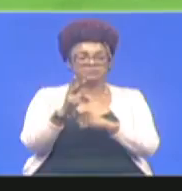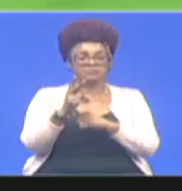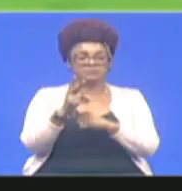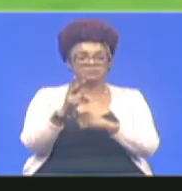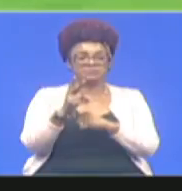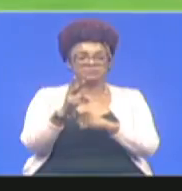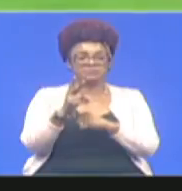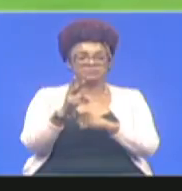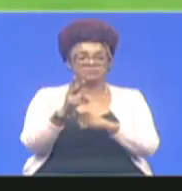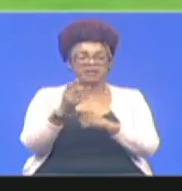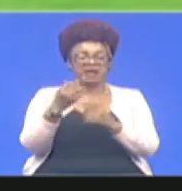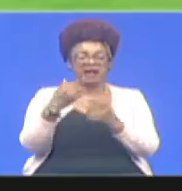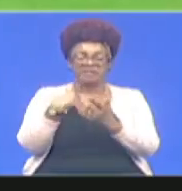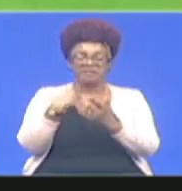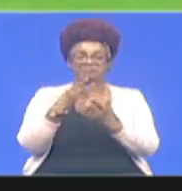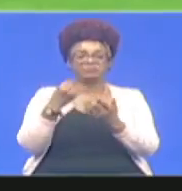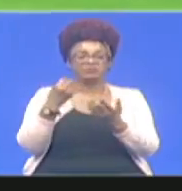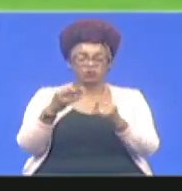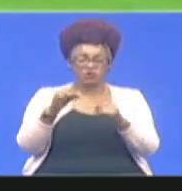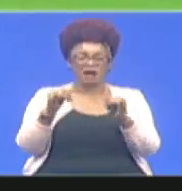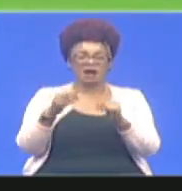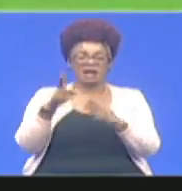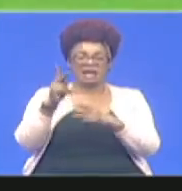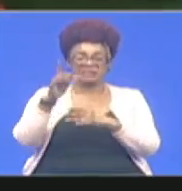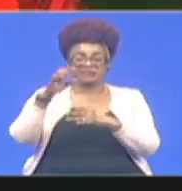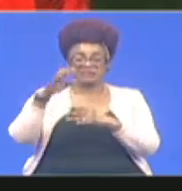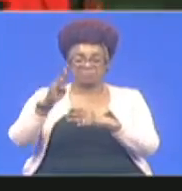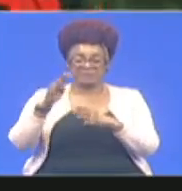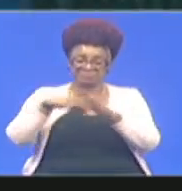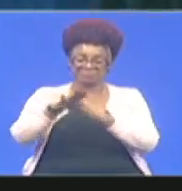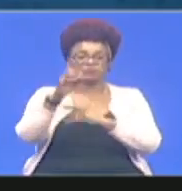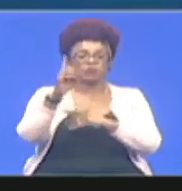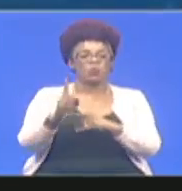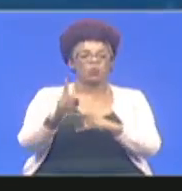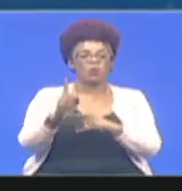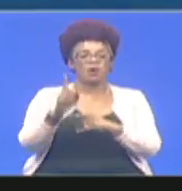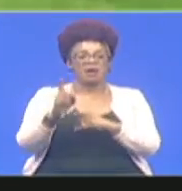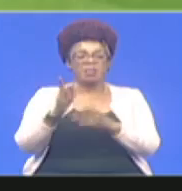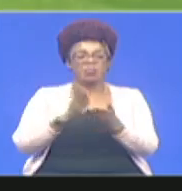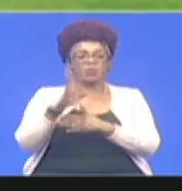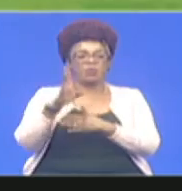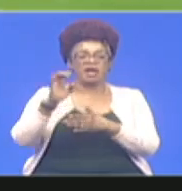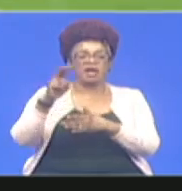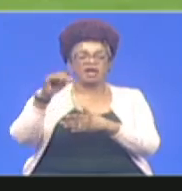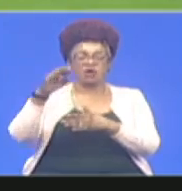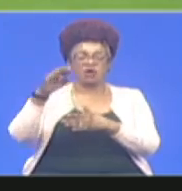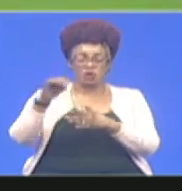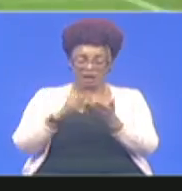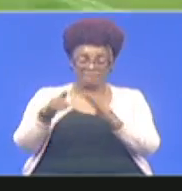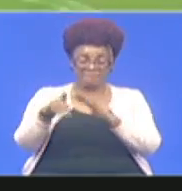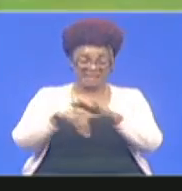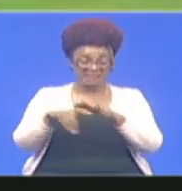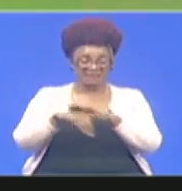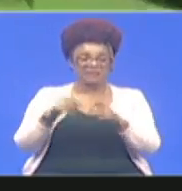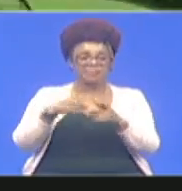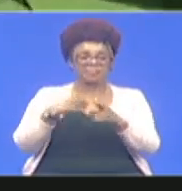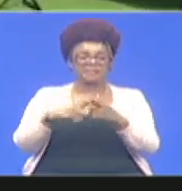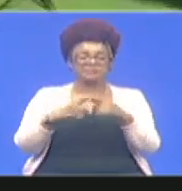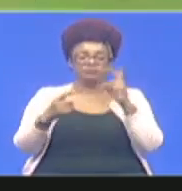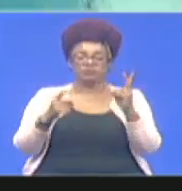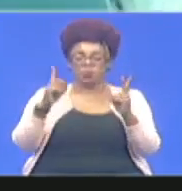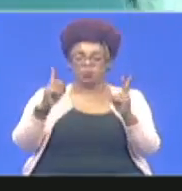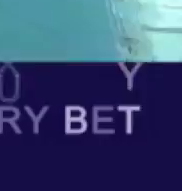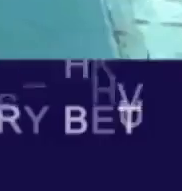Despite a spirited fight back from the bankers that saw them pull one back through an Enoch Agwanda penalty, it would end 2-1 to Gor